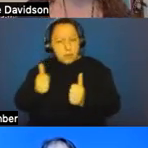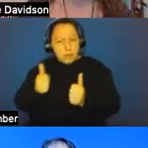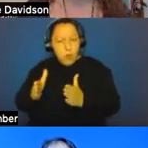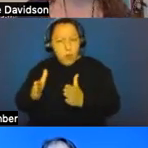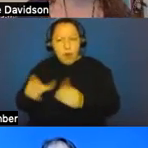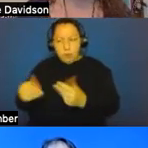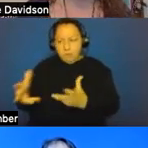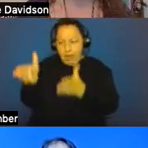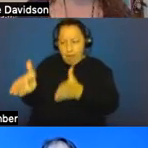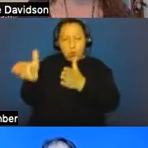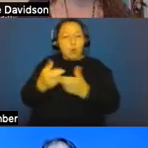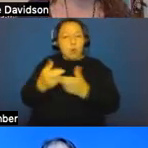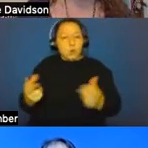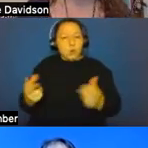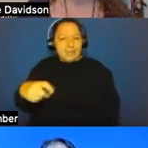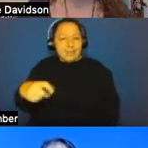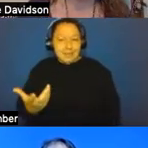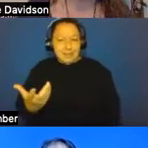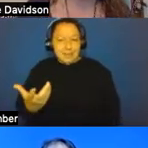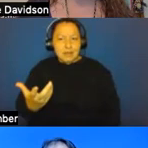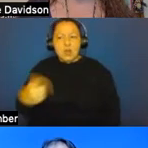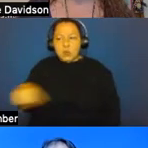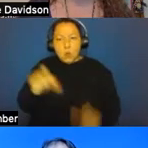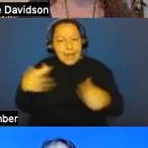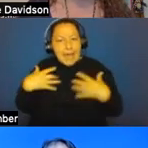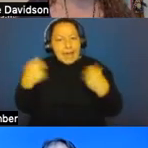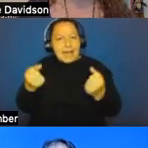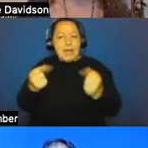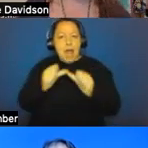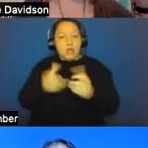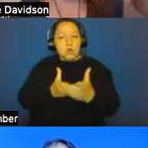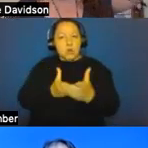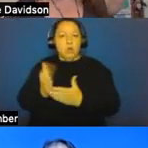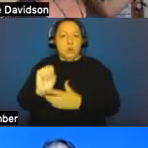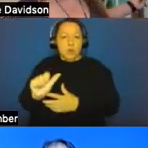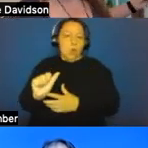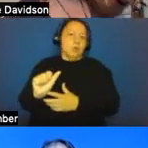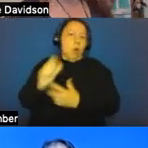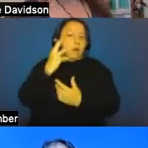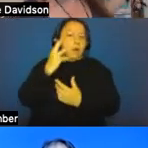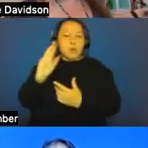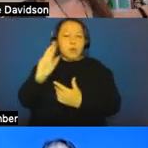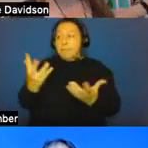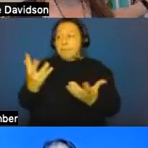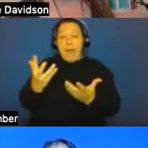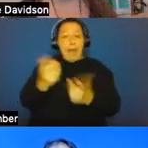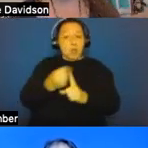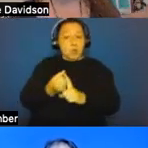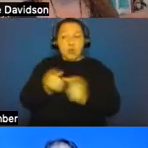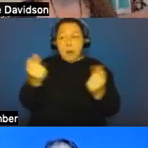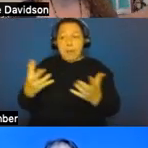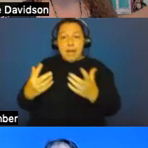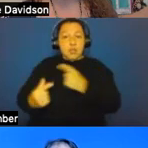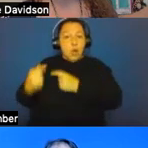the resources that they need to heal and move through a sexual assault, or many instances or many generations of